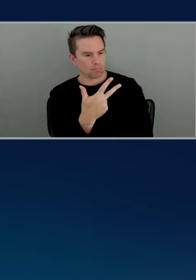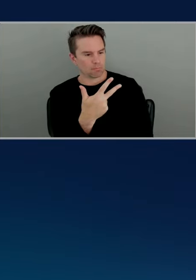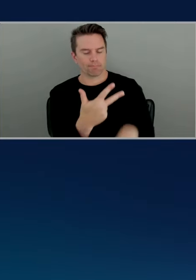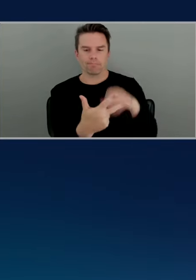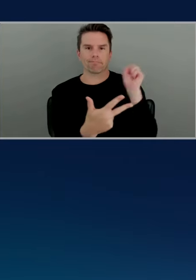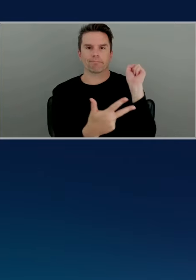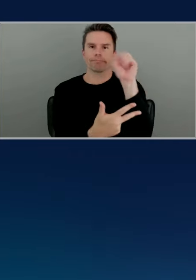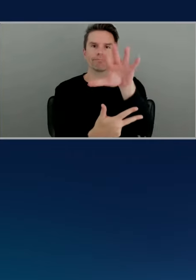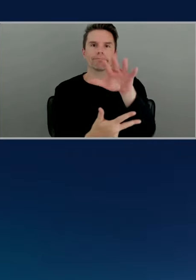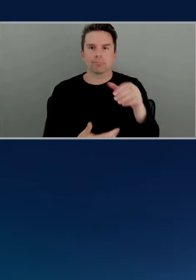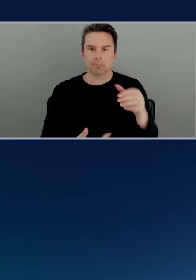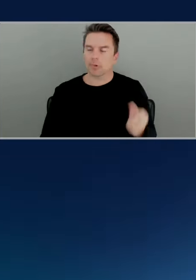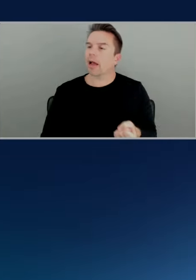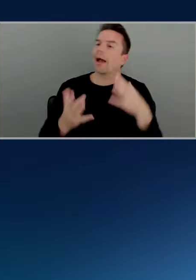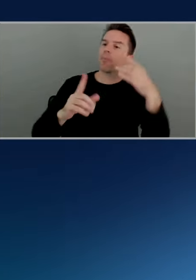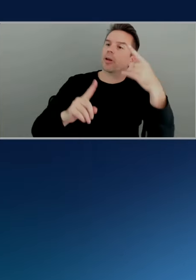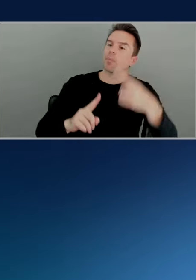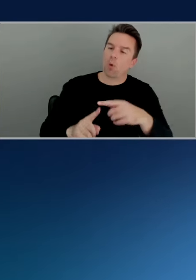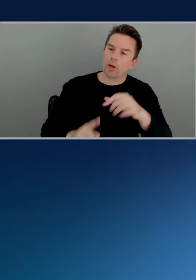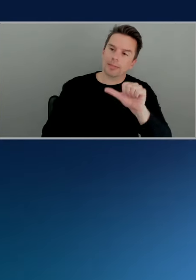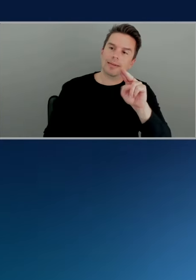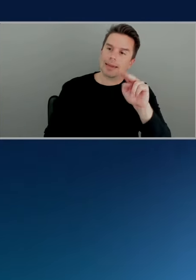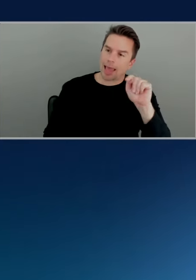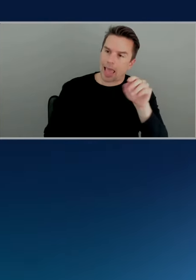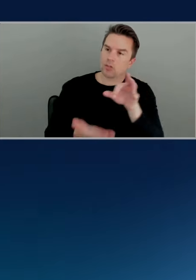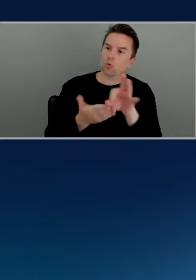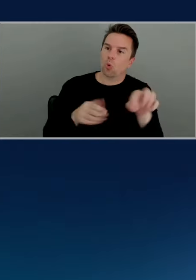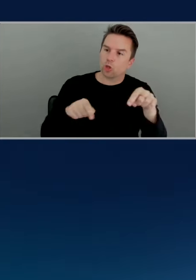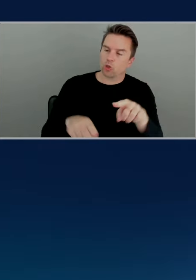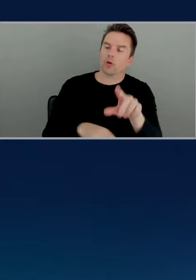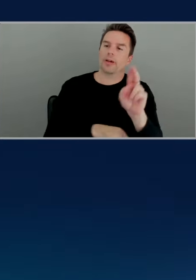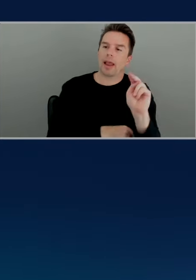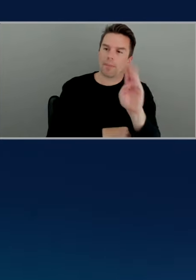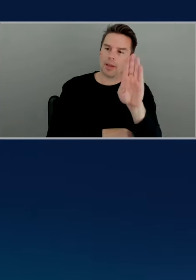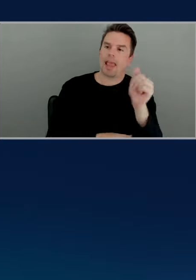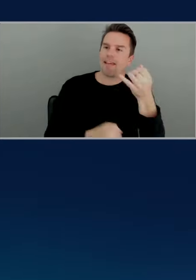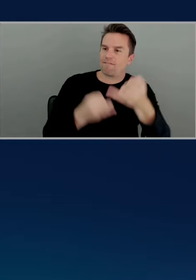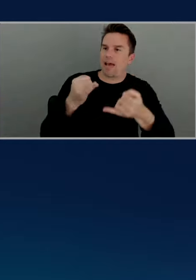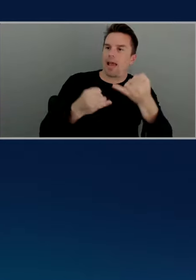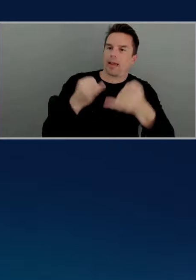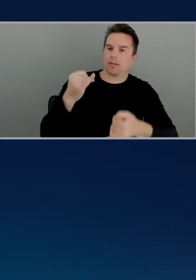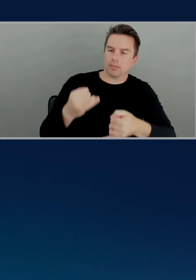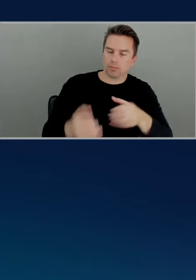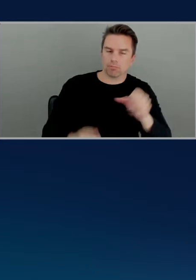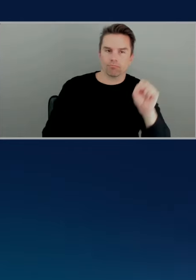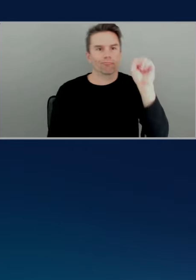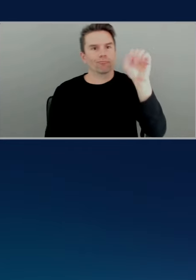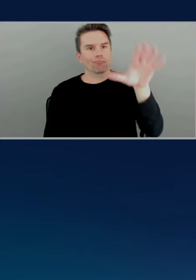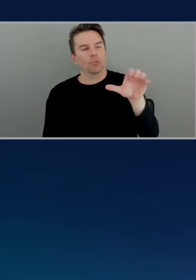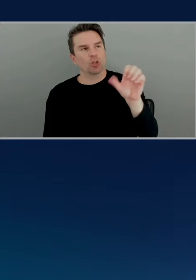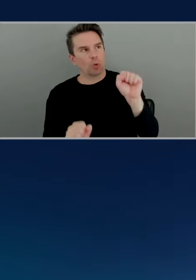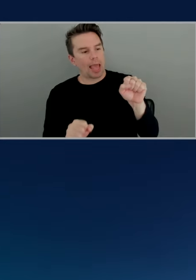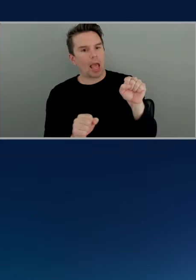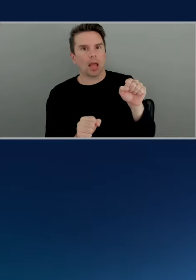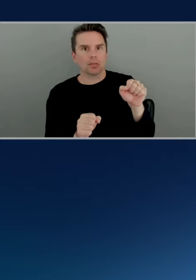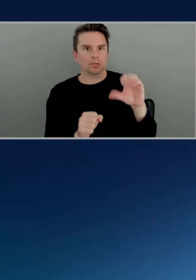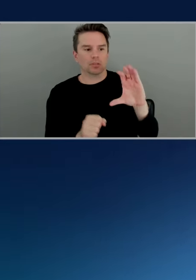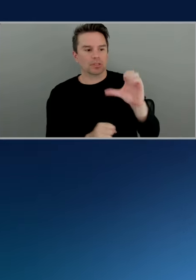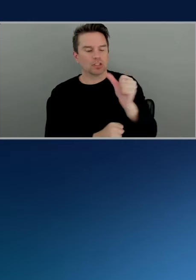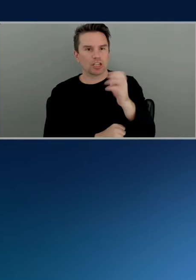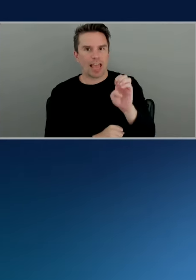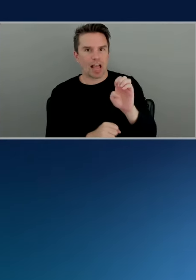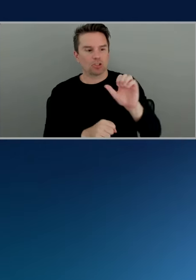Ant score during the NBA Finals, and you're able to parameterize and add that in and cache the API call. So it's very interesting. There's a lot of cool things